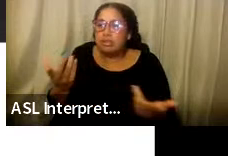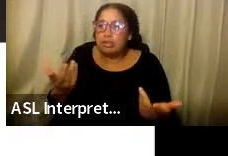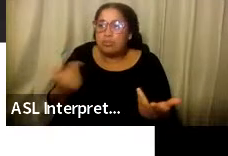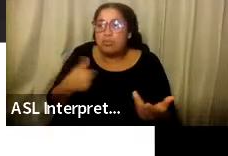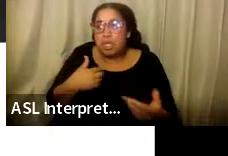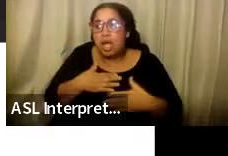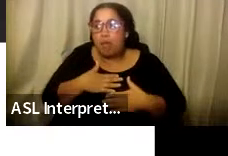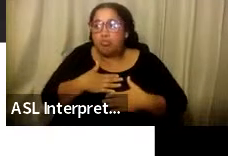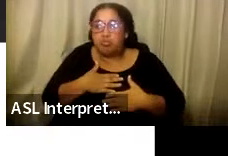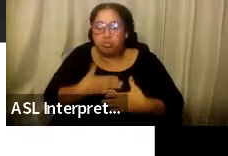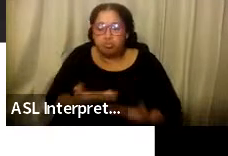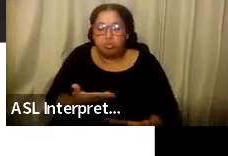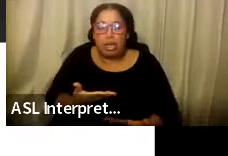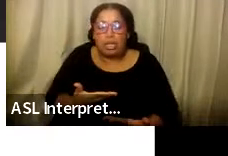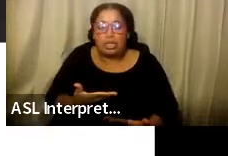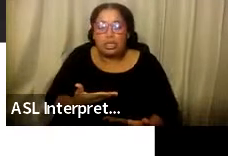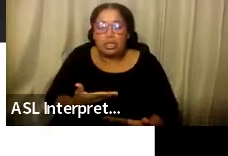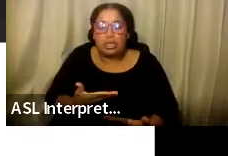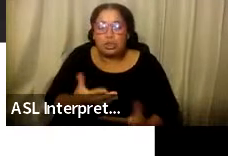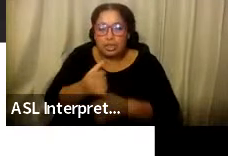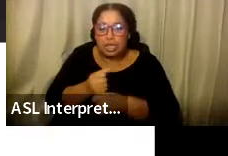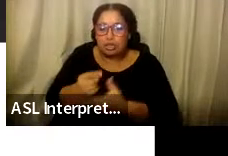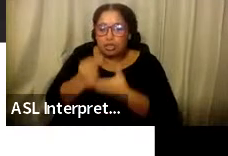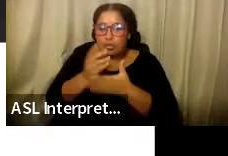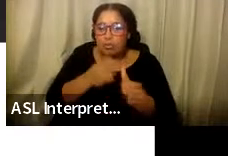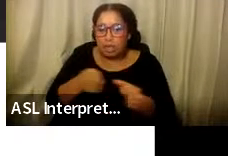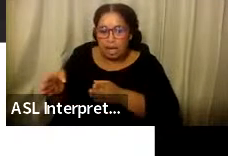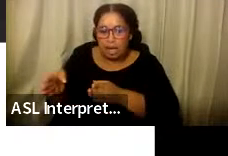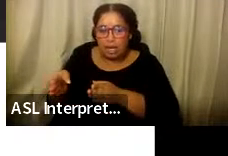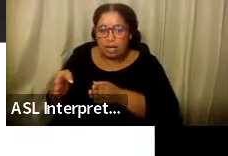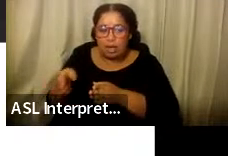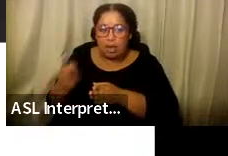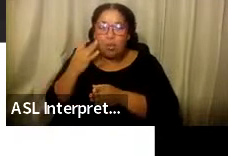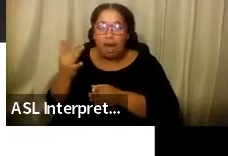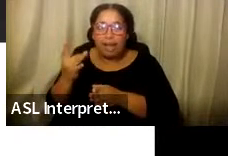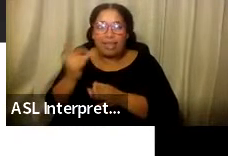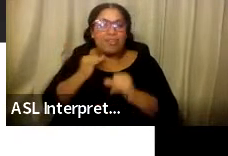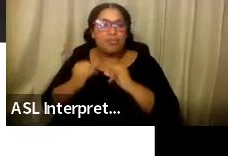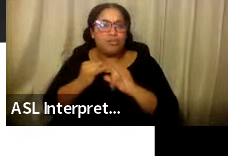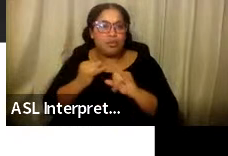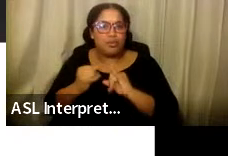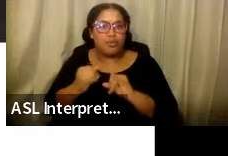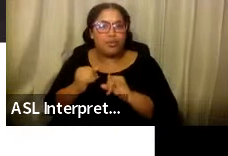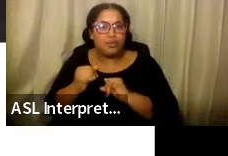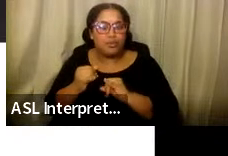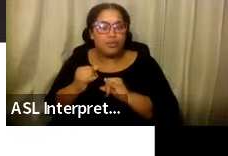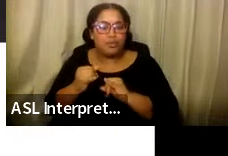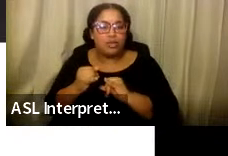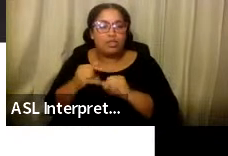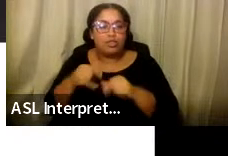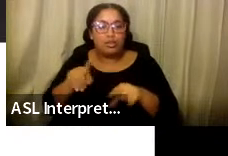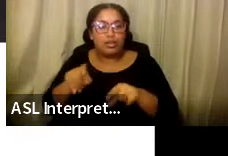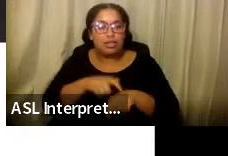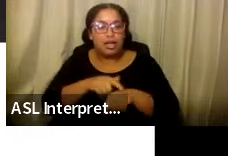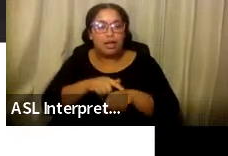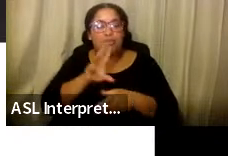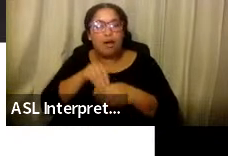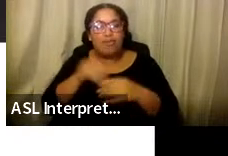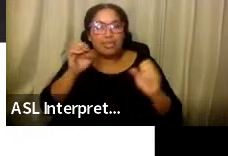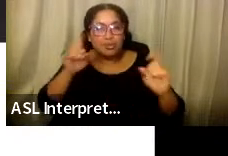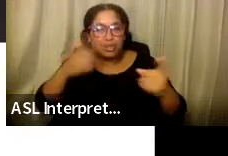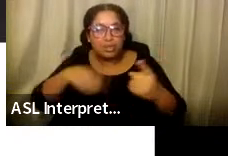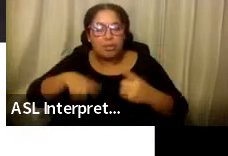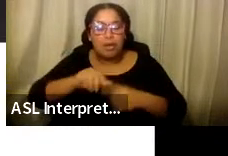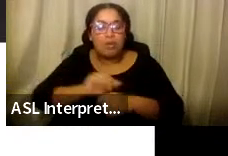willing to seek a treatment plan as a result of the interview. During these interviews, we did education